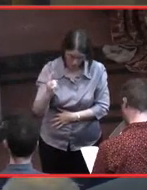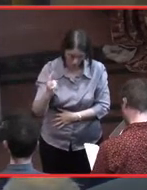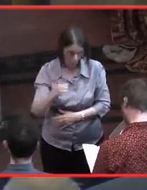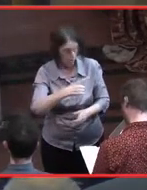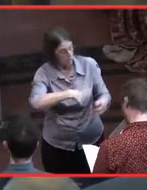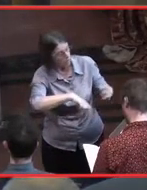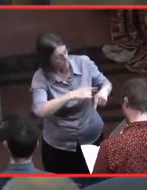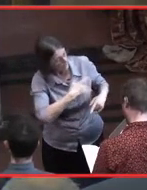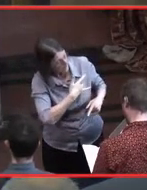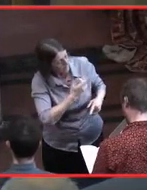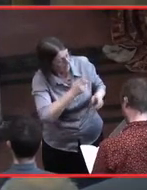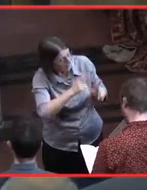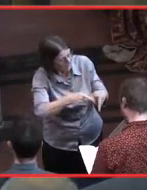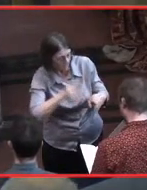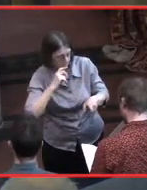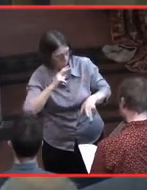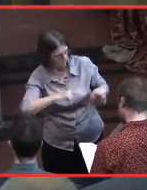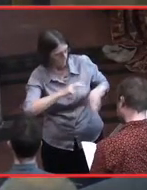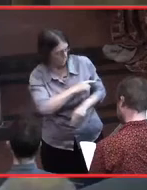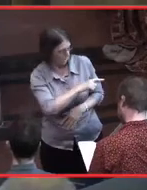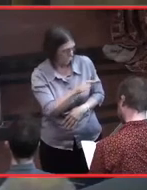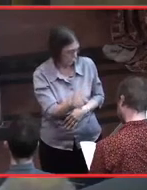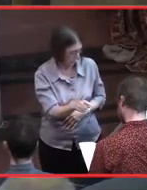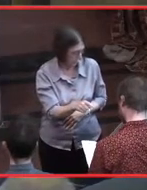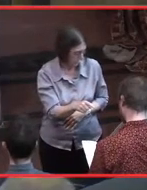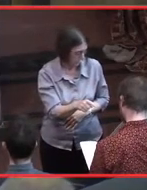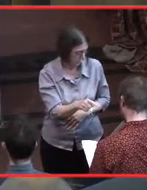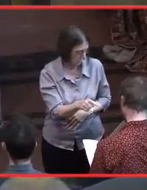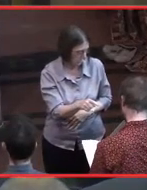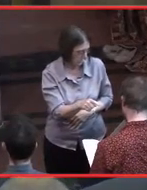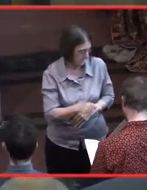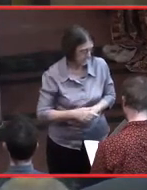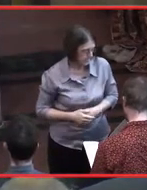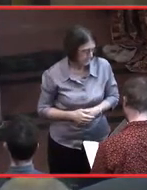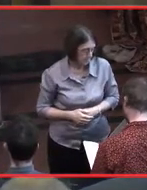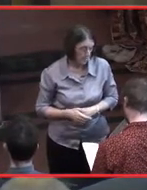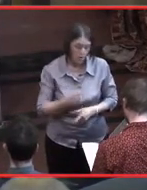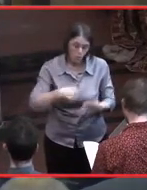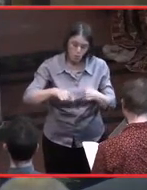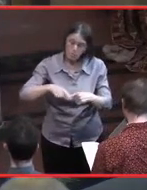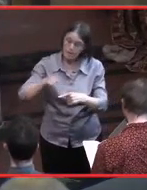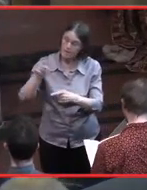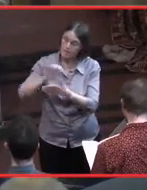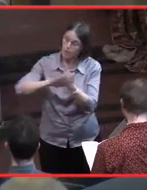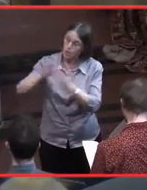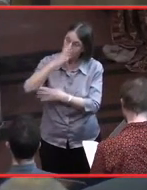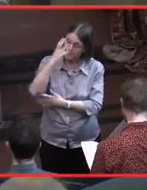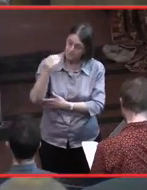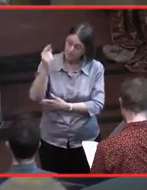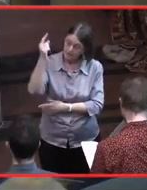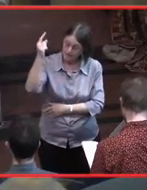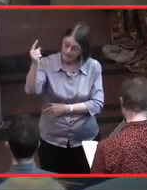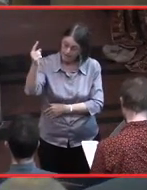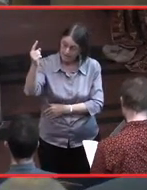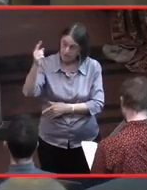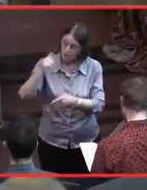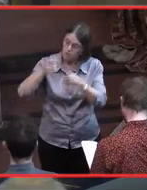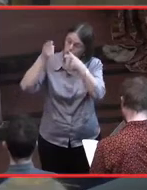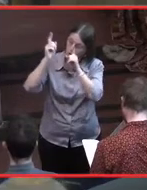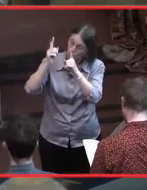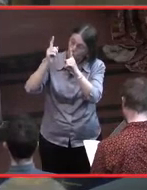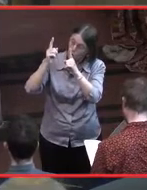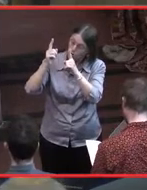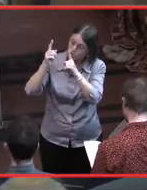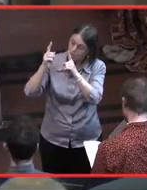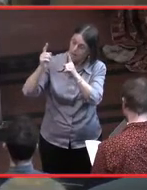dead, and his kingdom will have no end. We believe in the Holy Spirit, the Lord, the giver